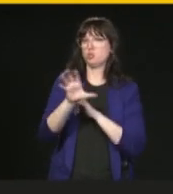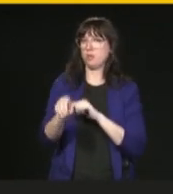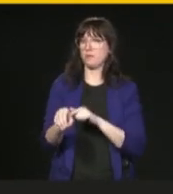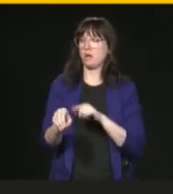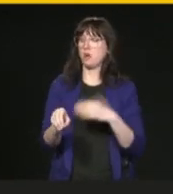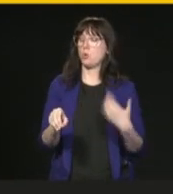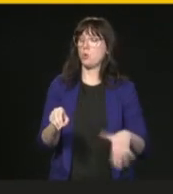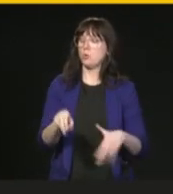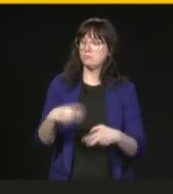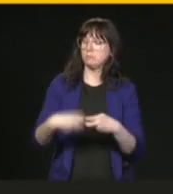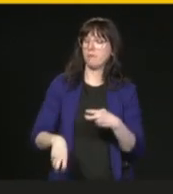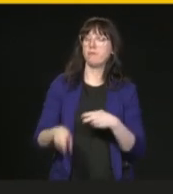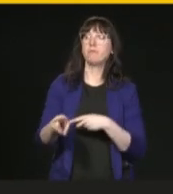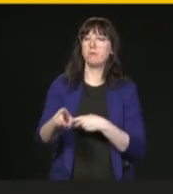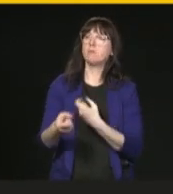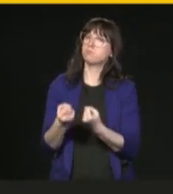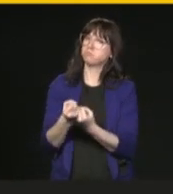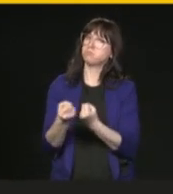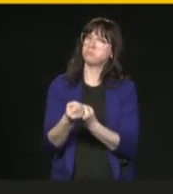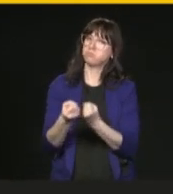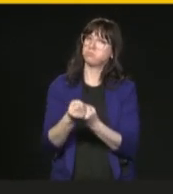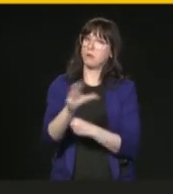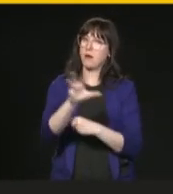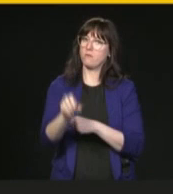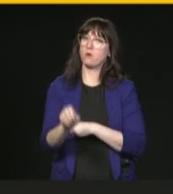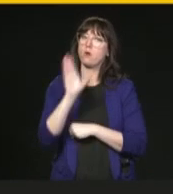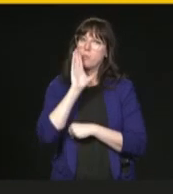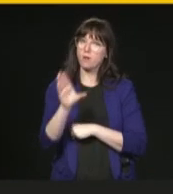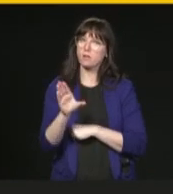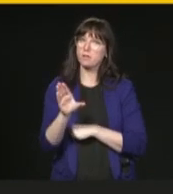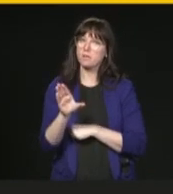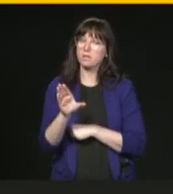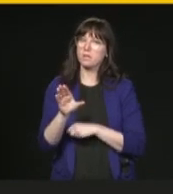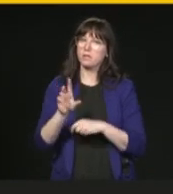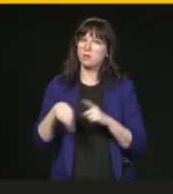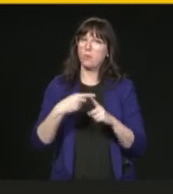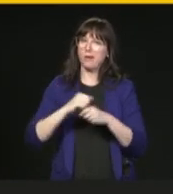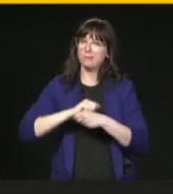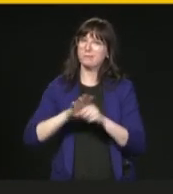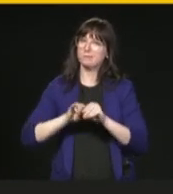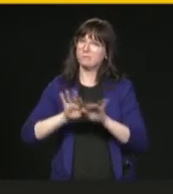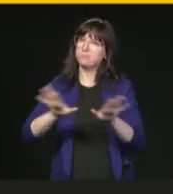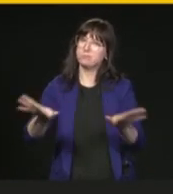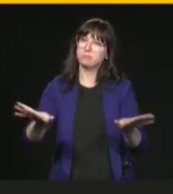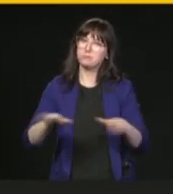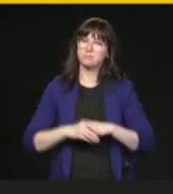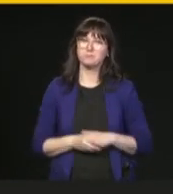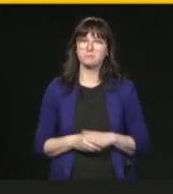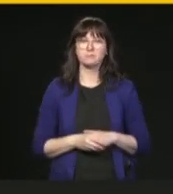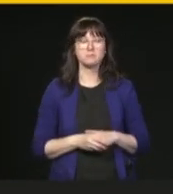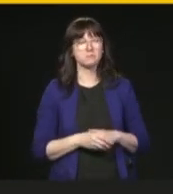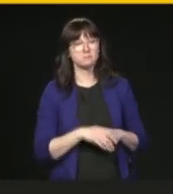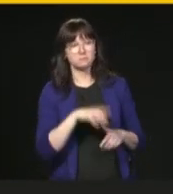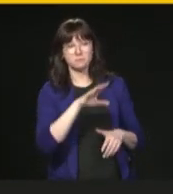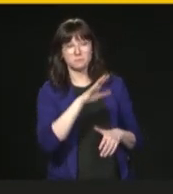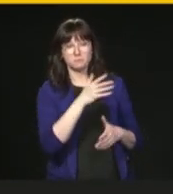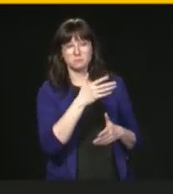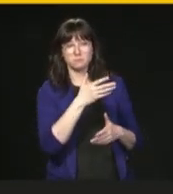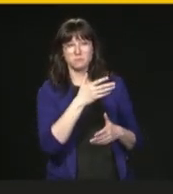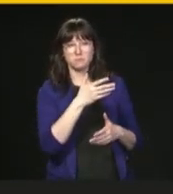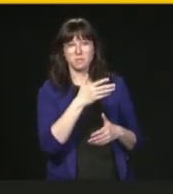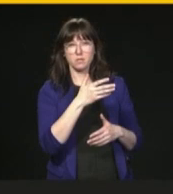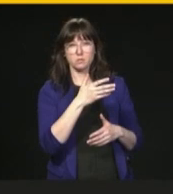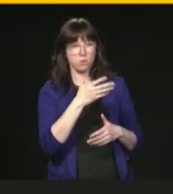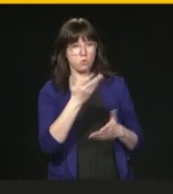and how we will be there to support Africa as they face this pandemic as well. So does that mean that, the question